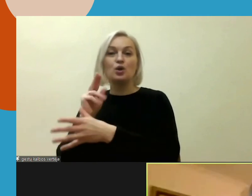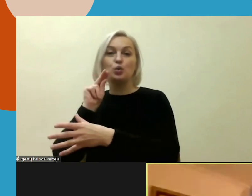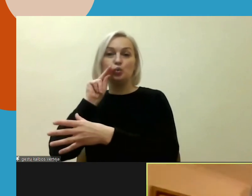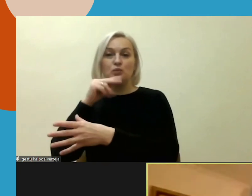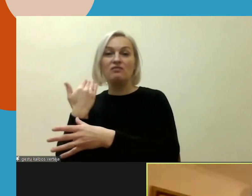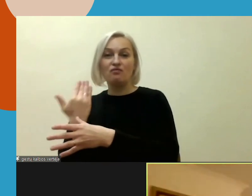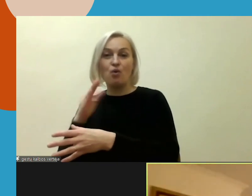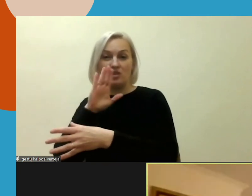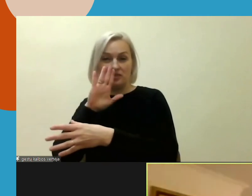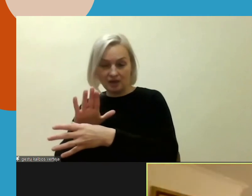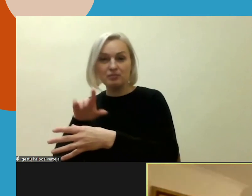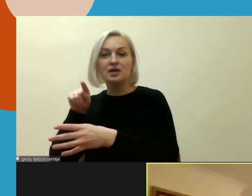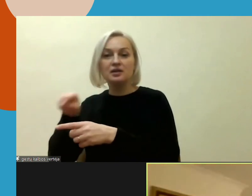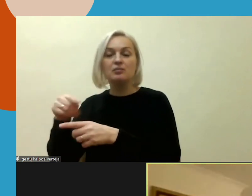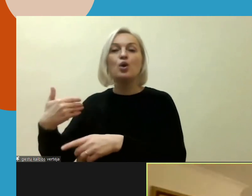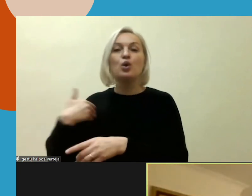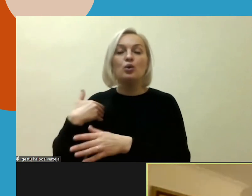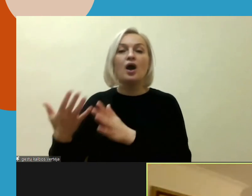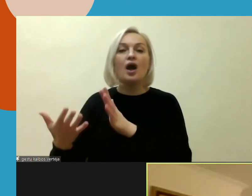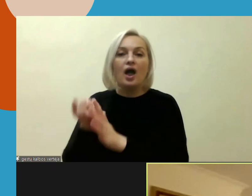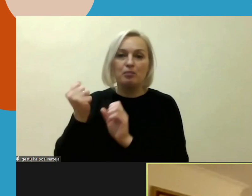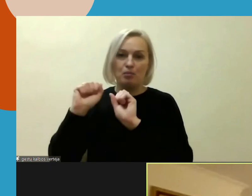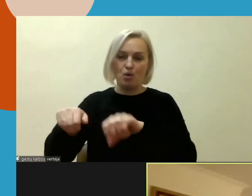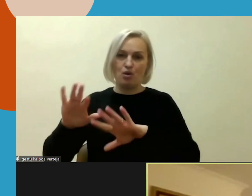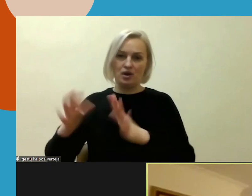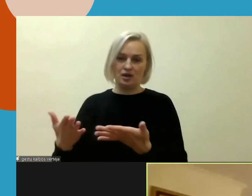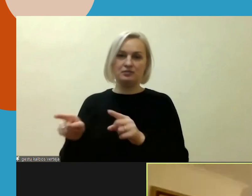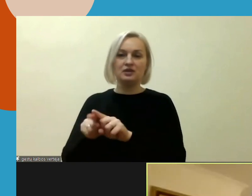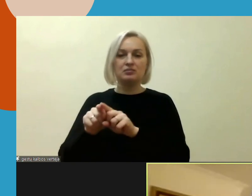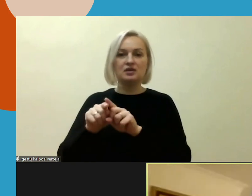opens the door into something deeper. And that's